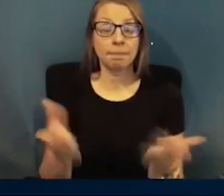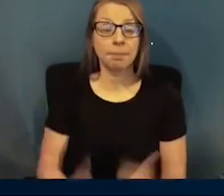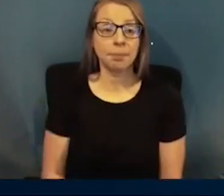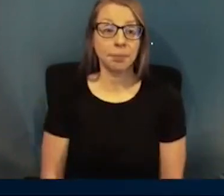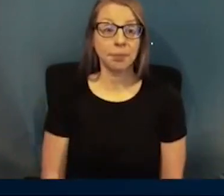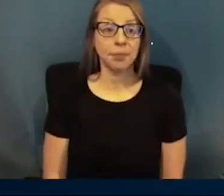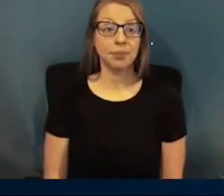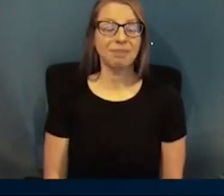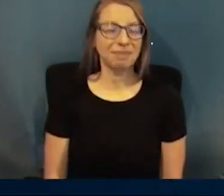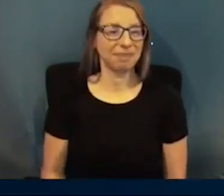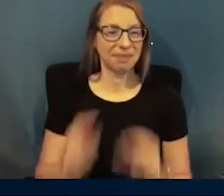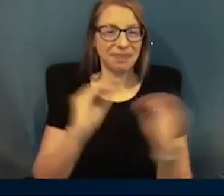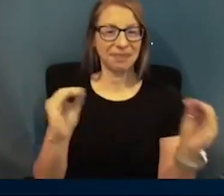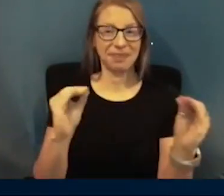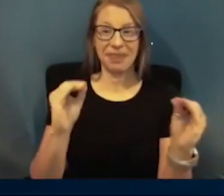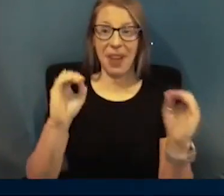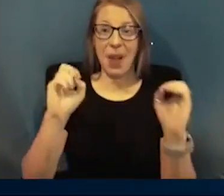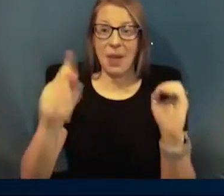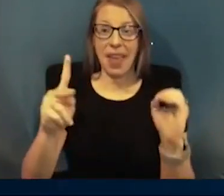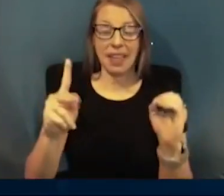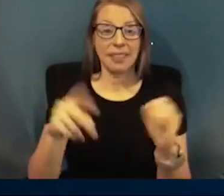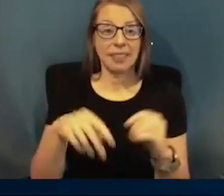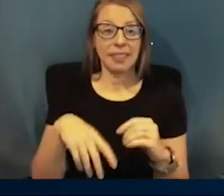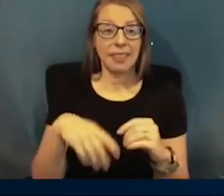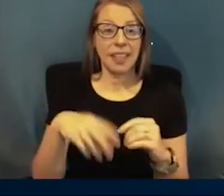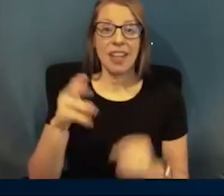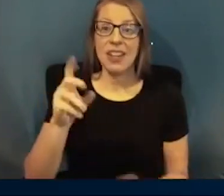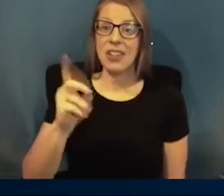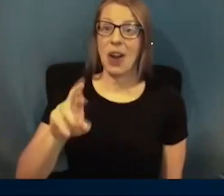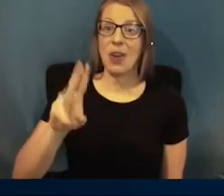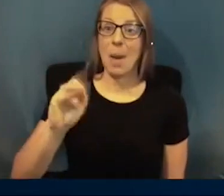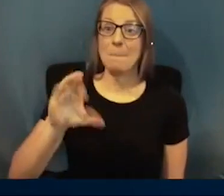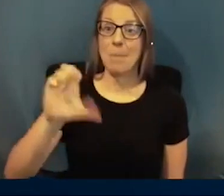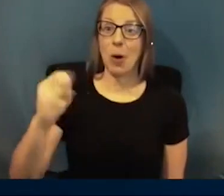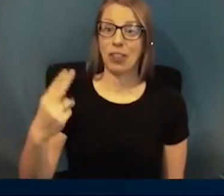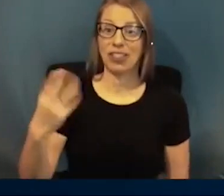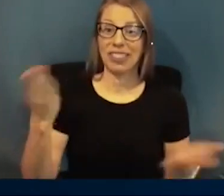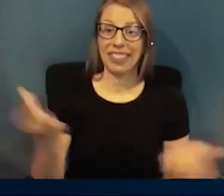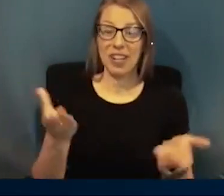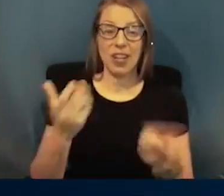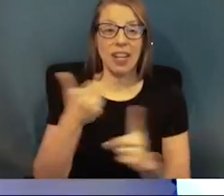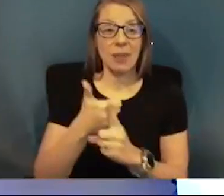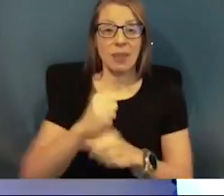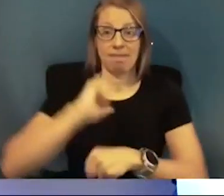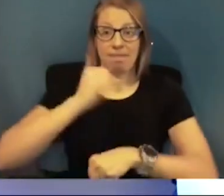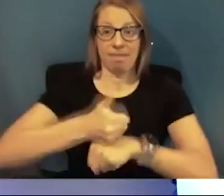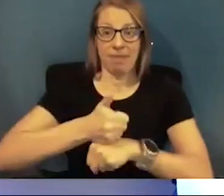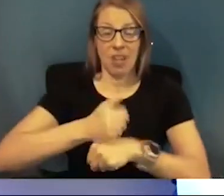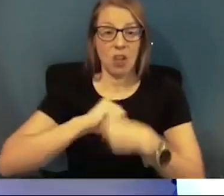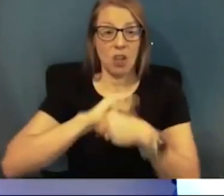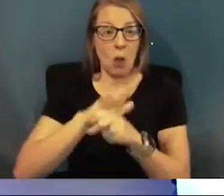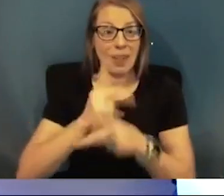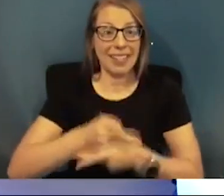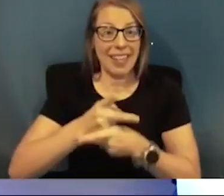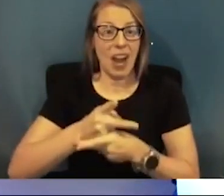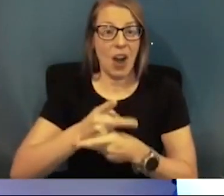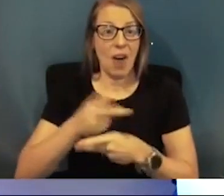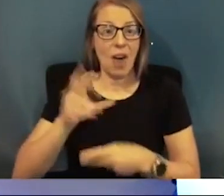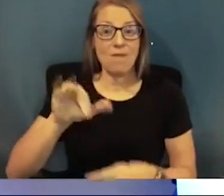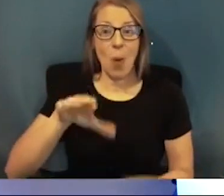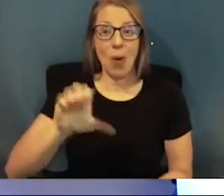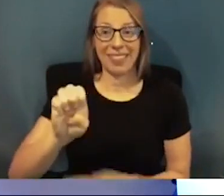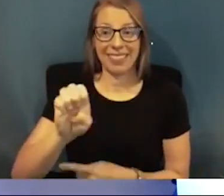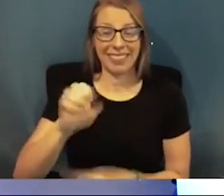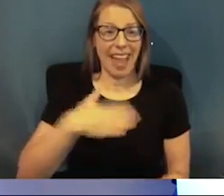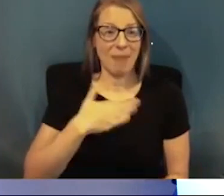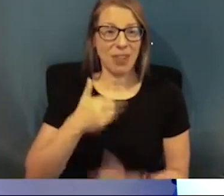Okay, jump in if you have them. But Dr. Morsch is here. He is the founder of COVID Care Force. So we, again, so glad you're back with us today. How are you? Yeah, I'm doing great.